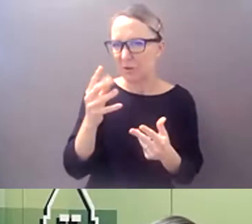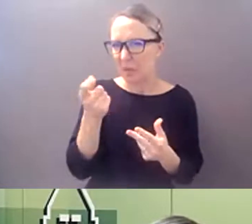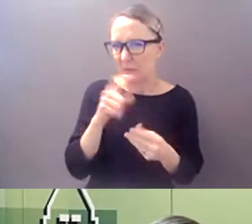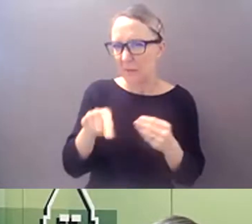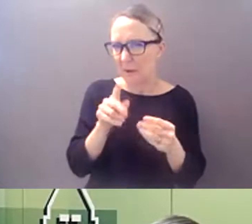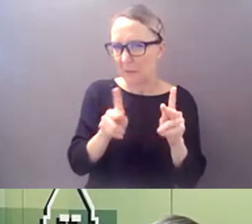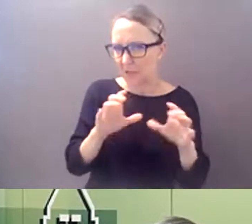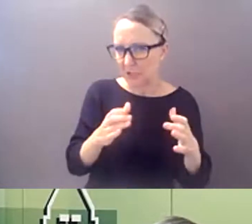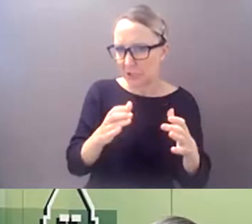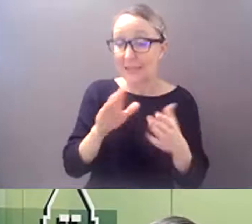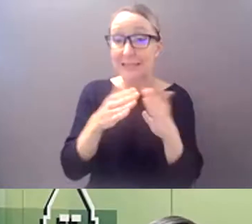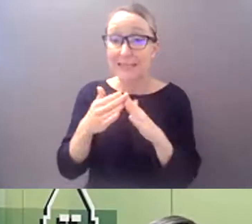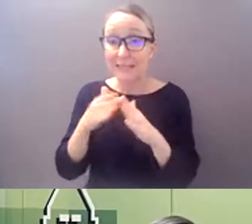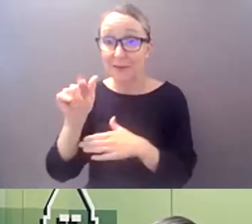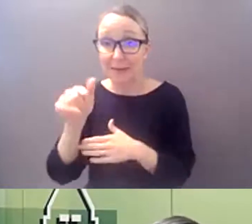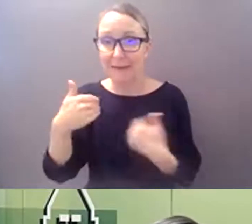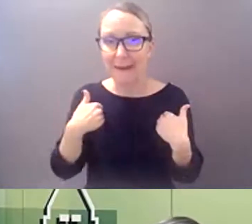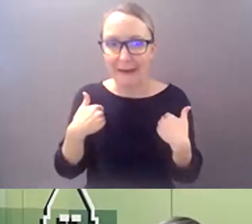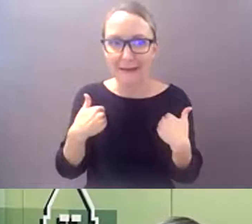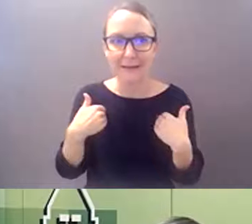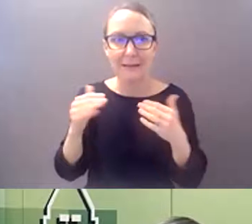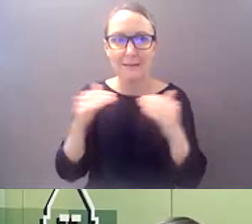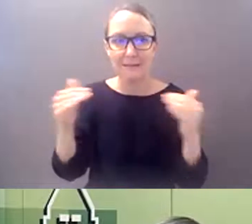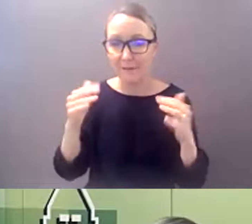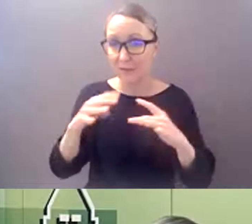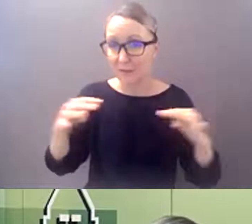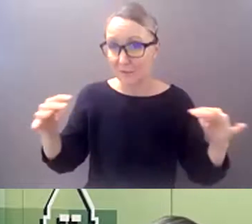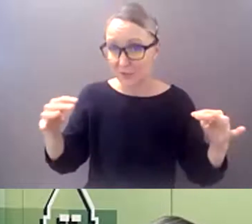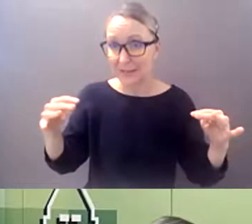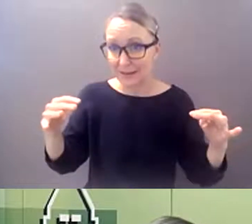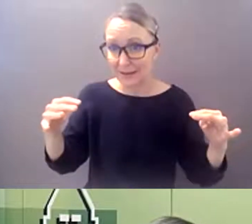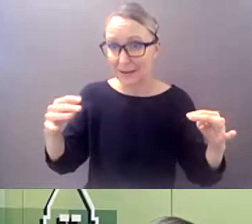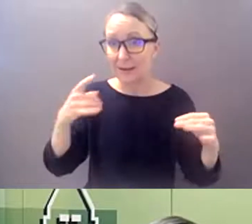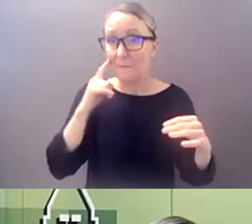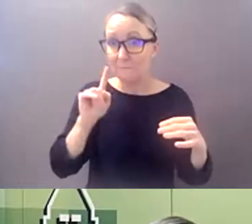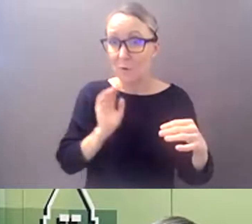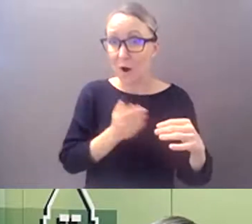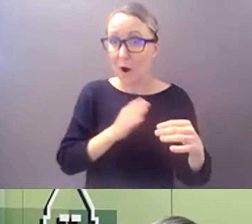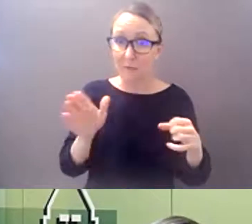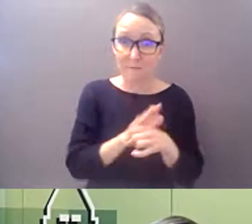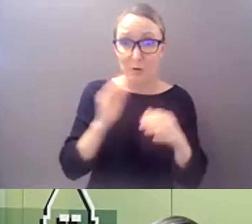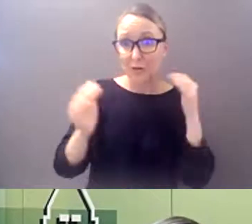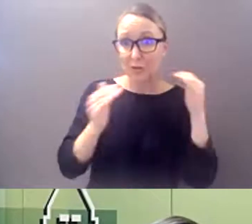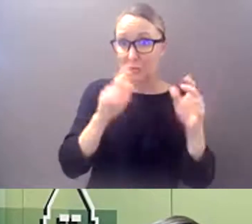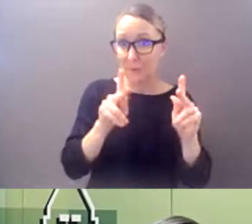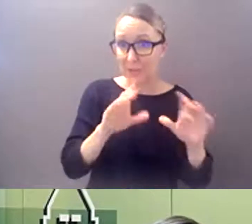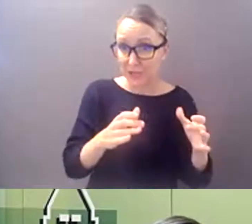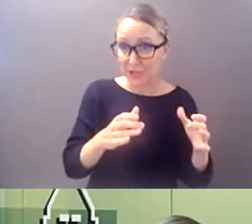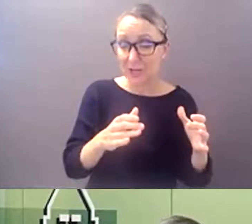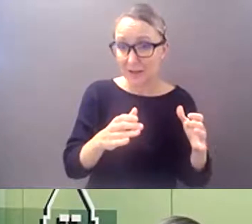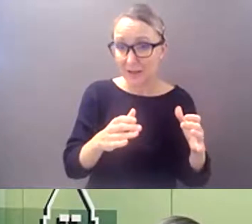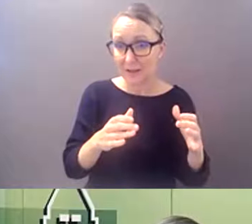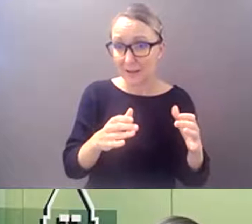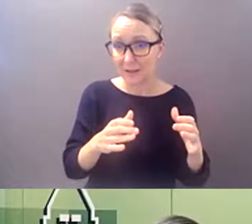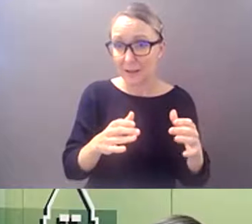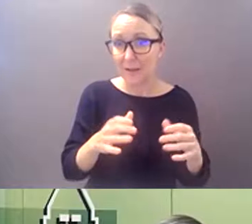Los Angeles currently has the level of diversity in its older adult population that California will have in